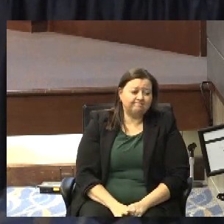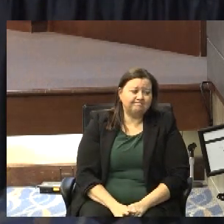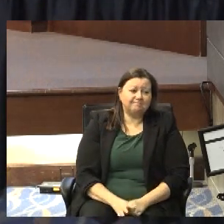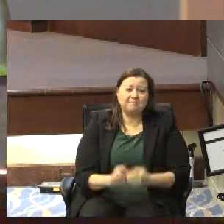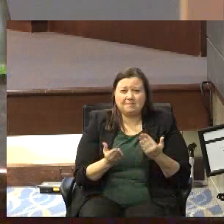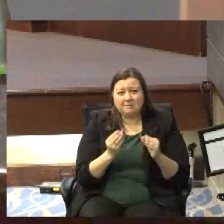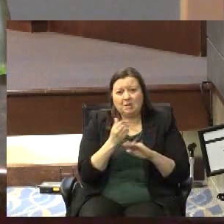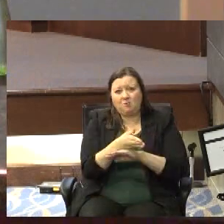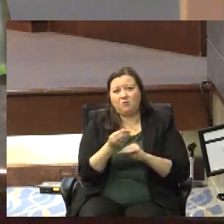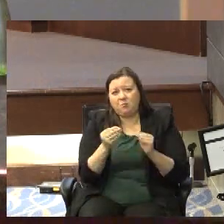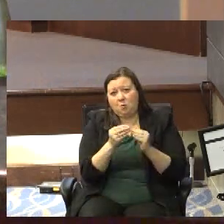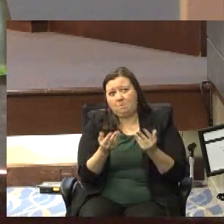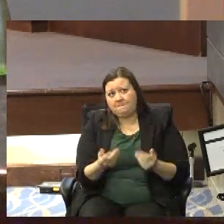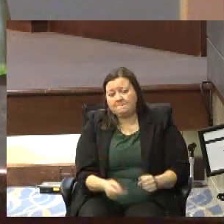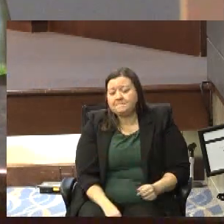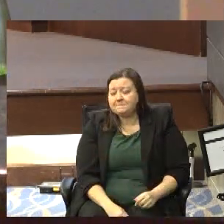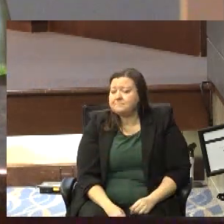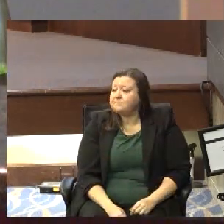Thank you.